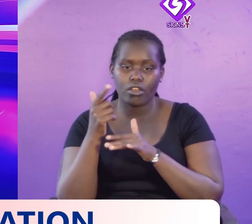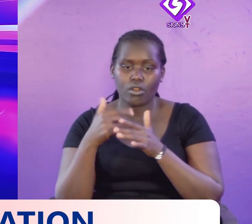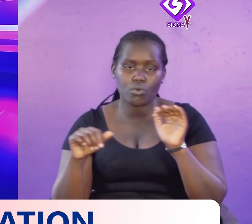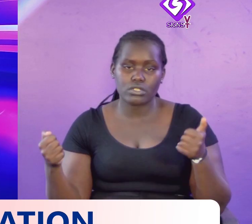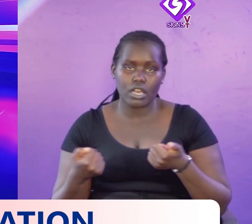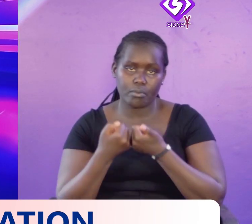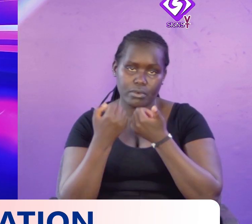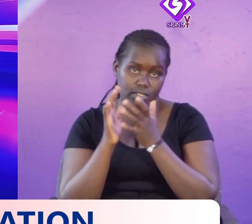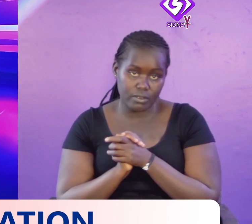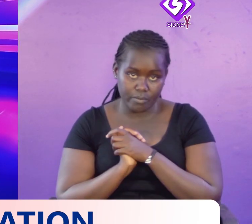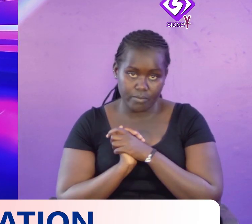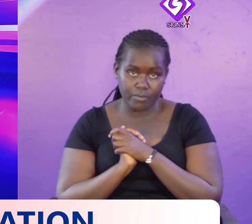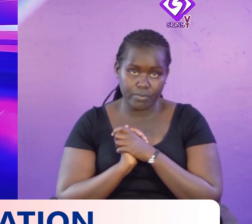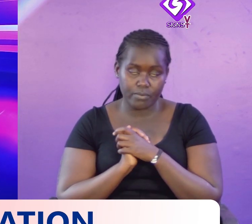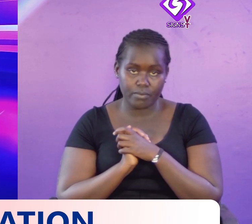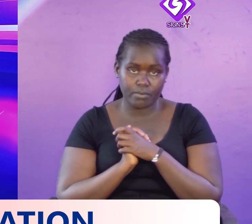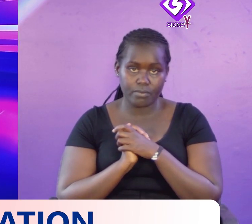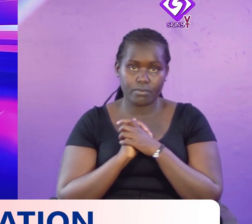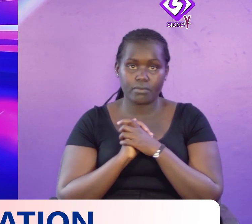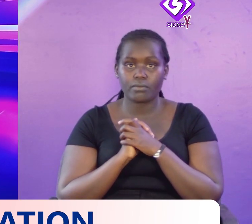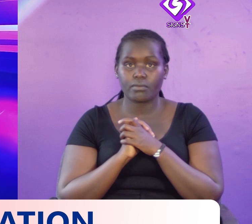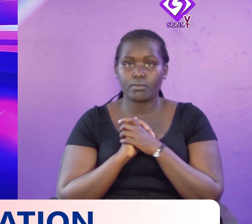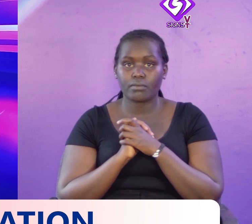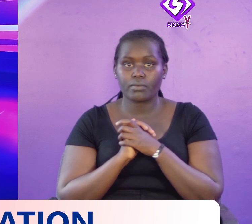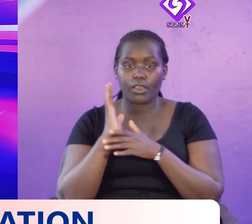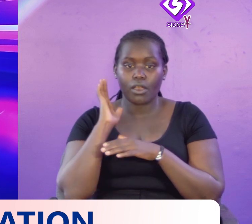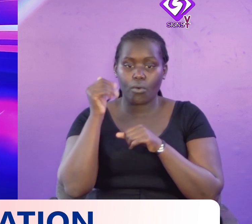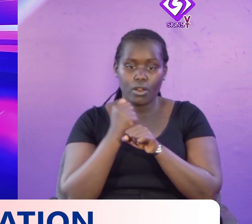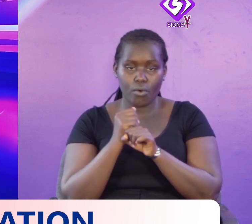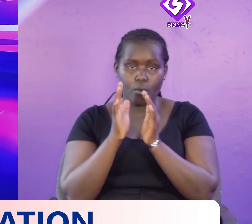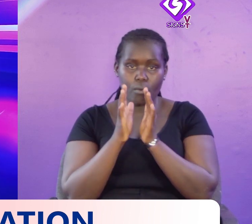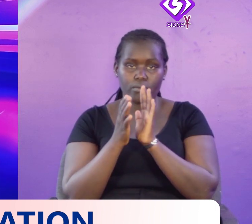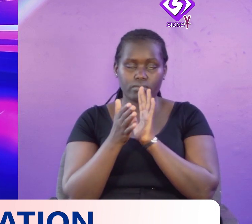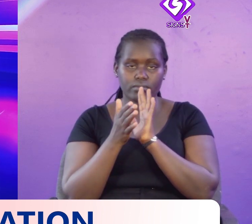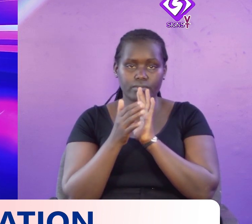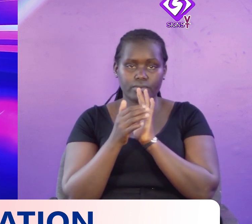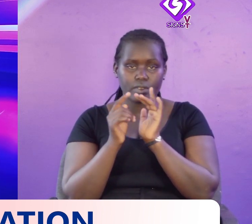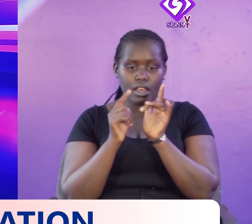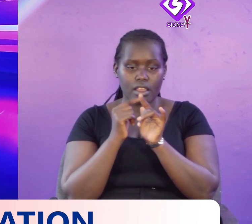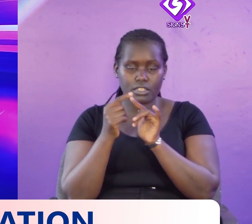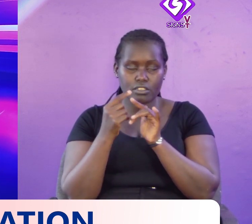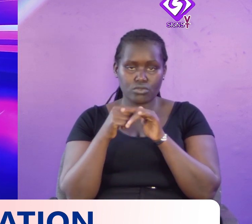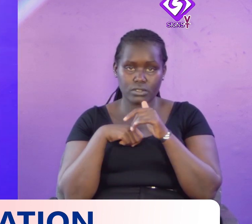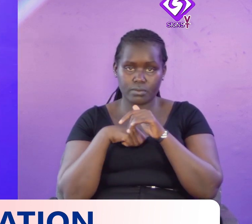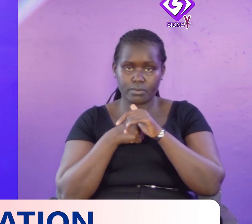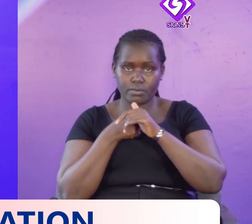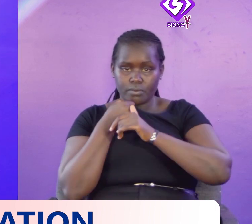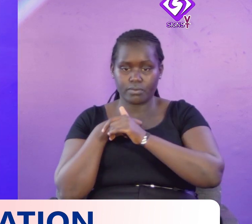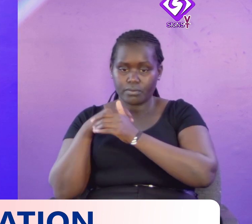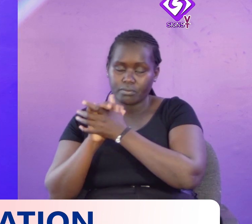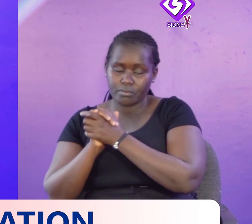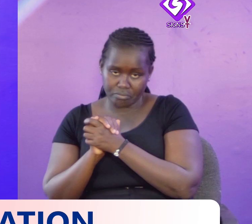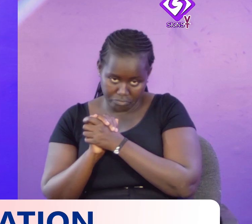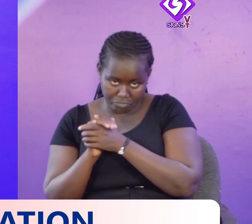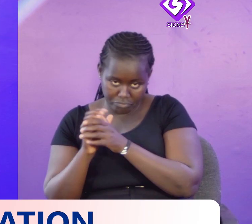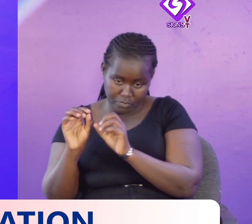doctor? KMPDUC will do away with you. And this is what... Dons are outside.